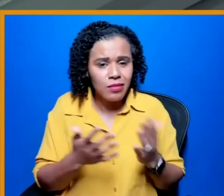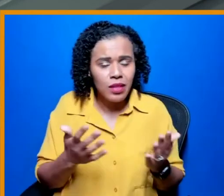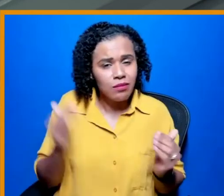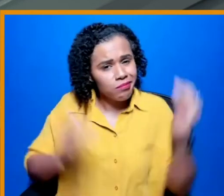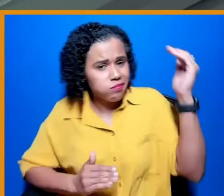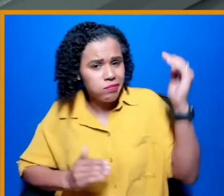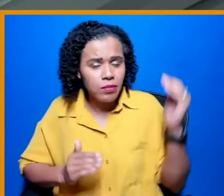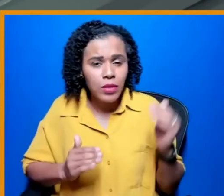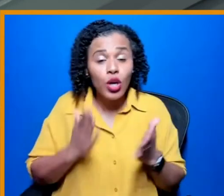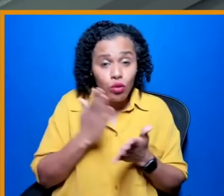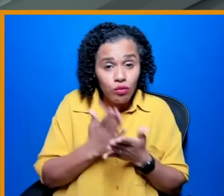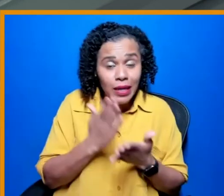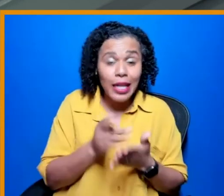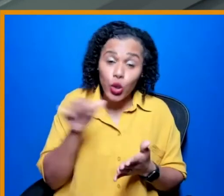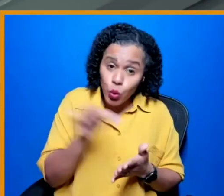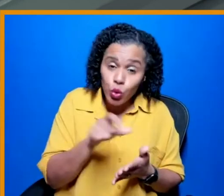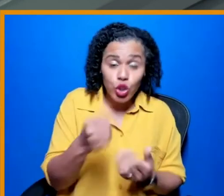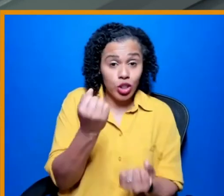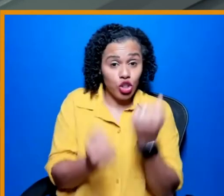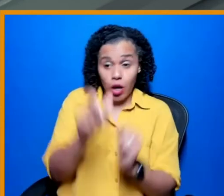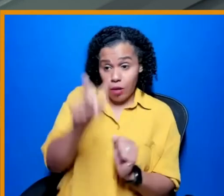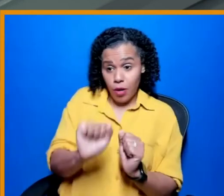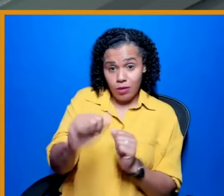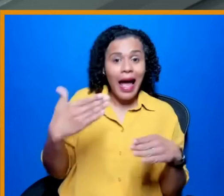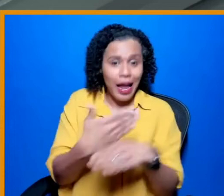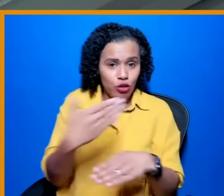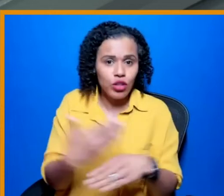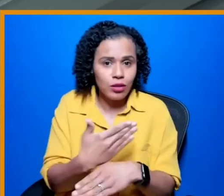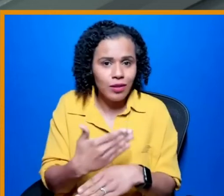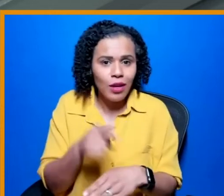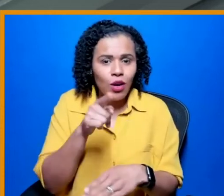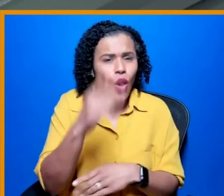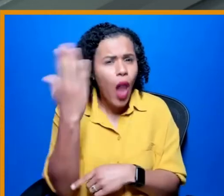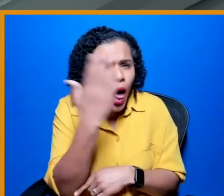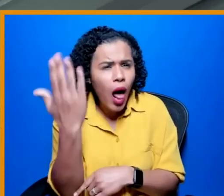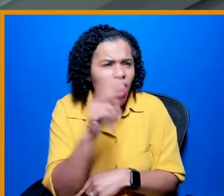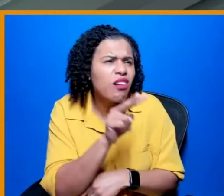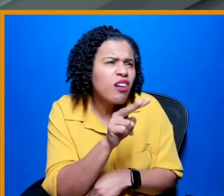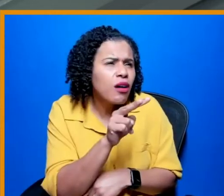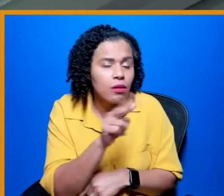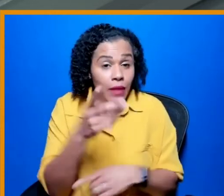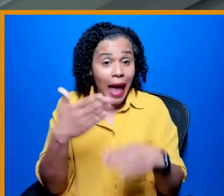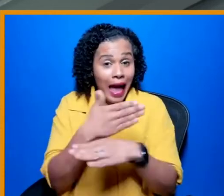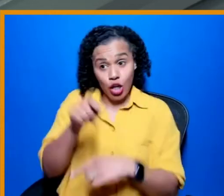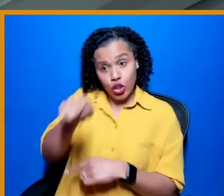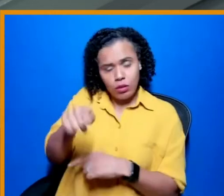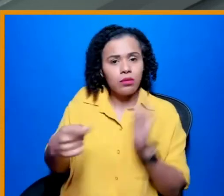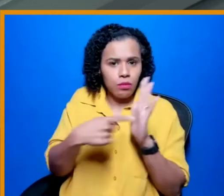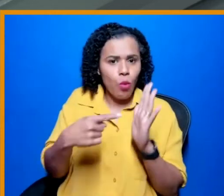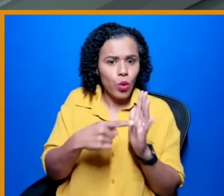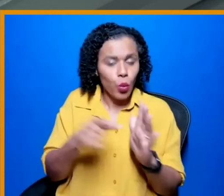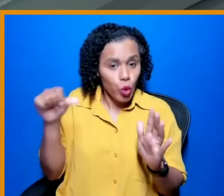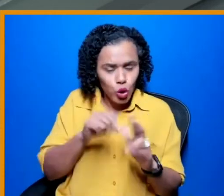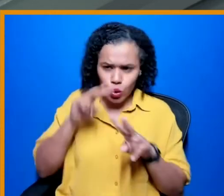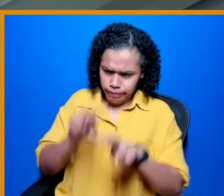do rather than what they say. And we just need to look at what this government is bringing forward in Parliament to make our own assessments and